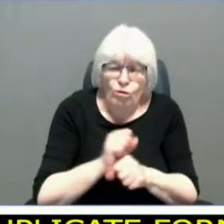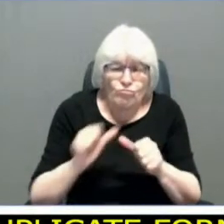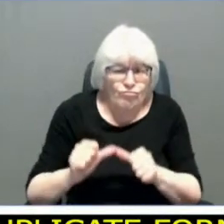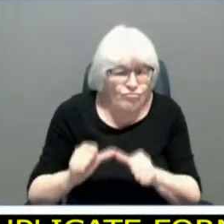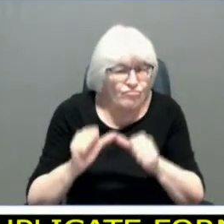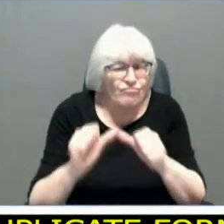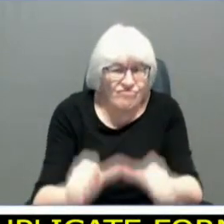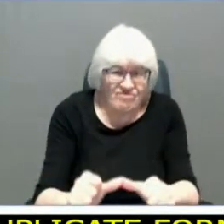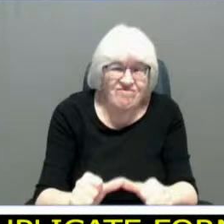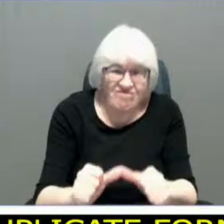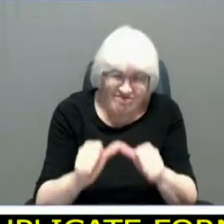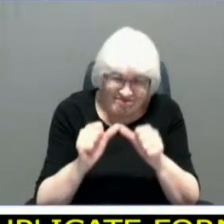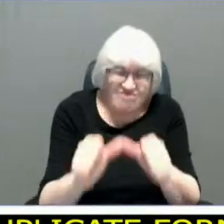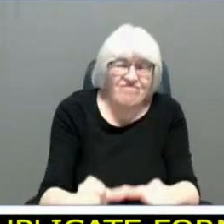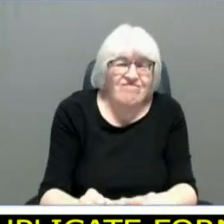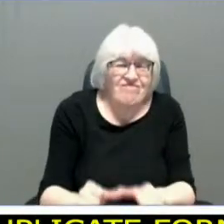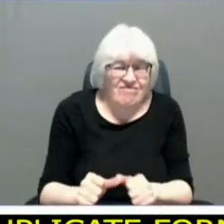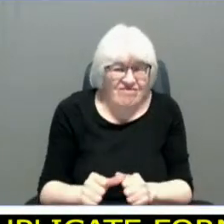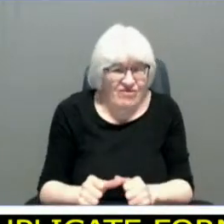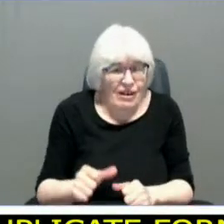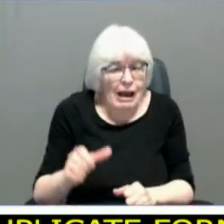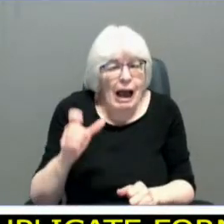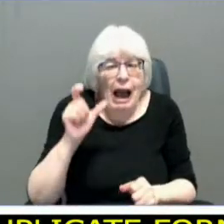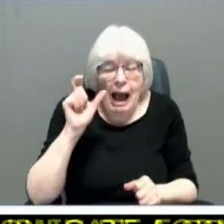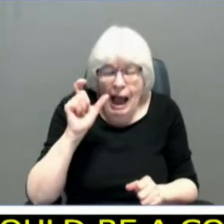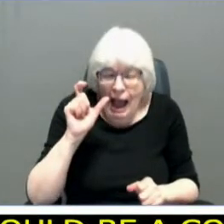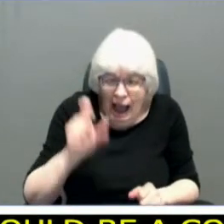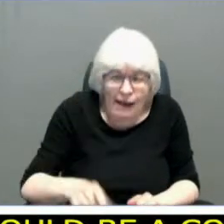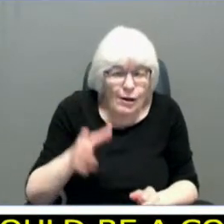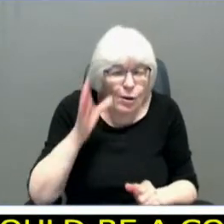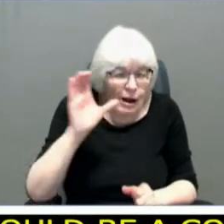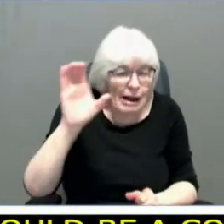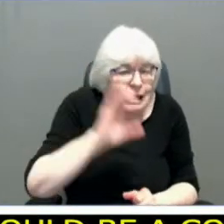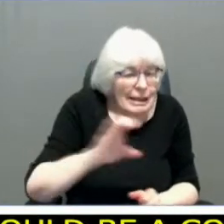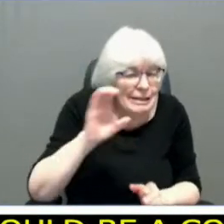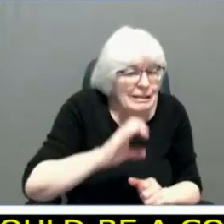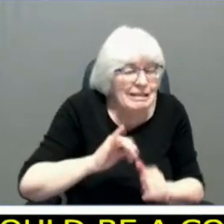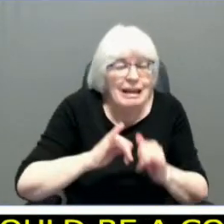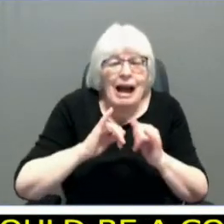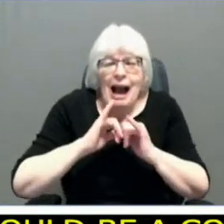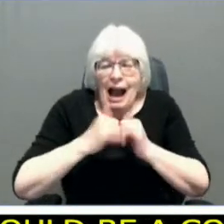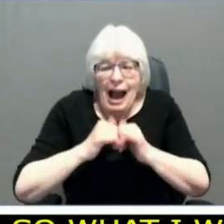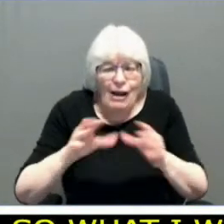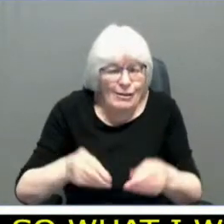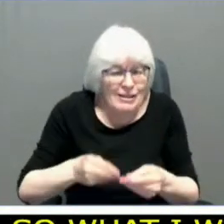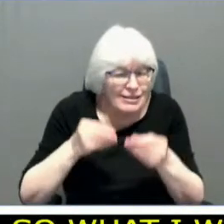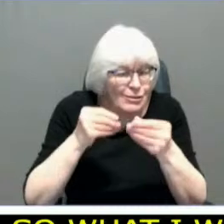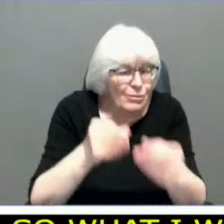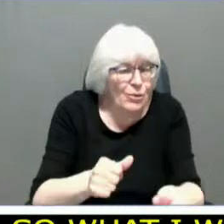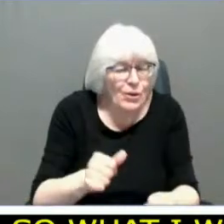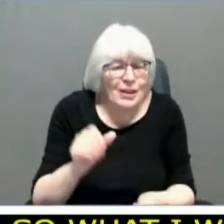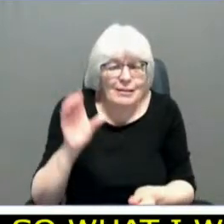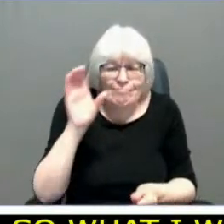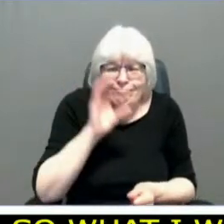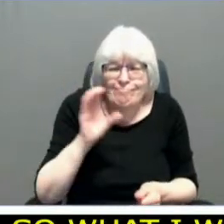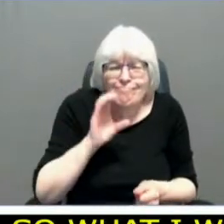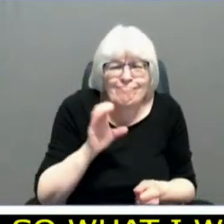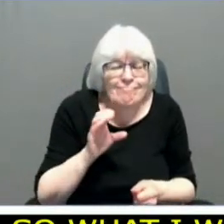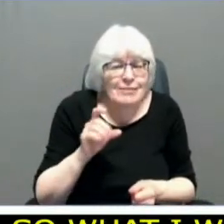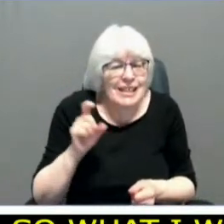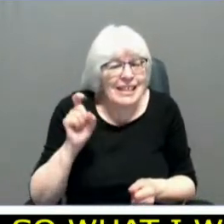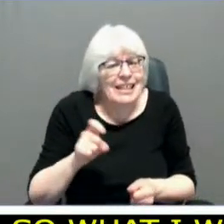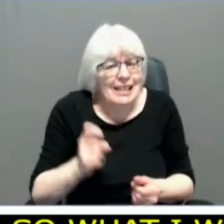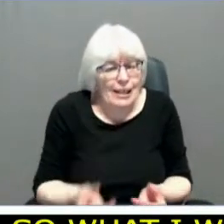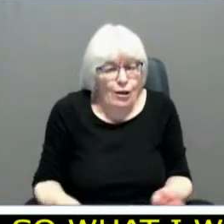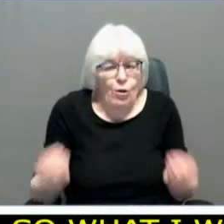always continue to search for efficiencies and to search for places where we can add capacity by making things